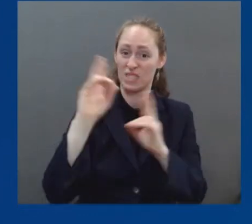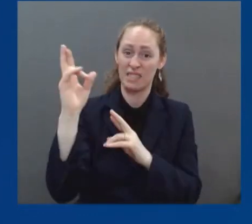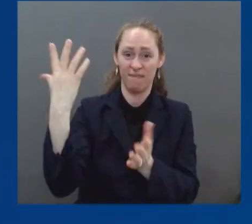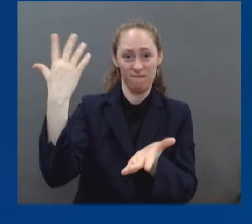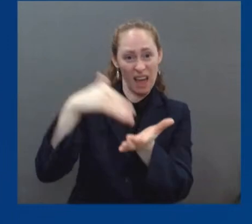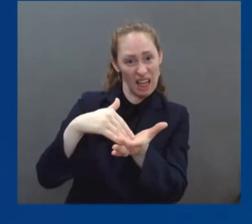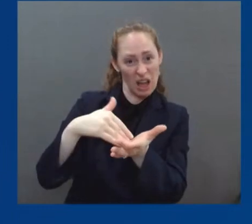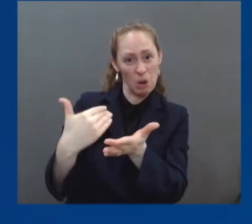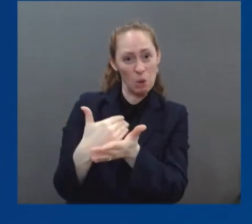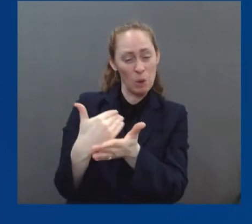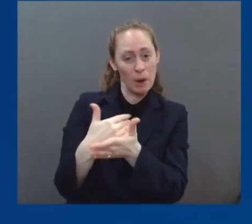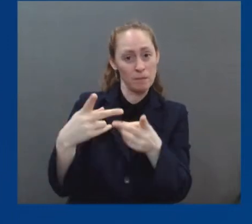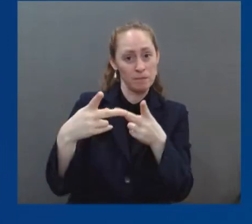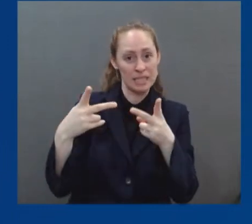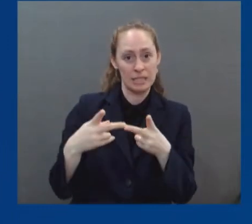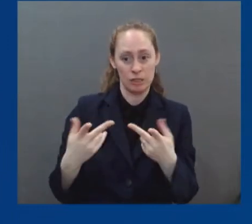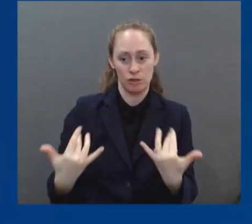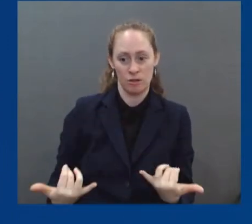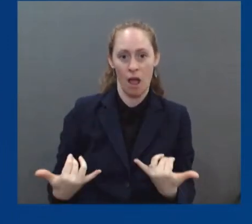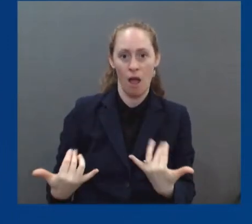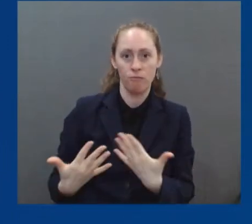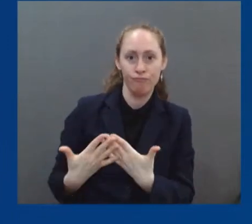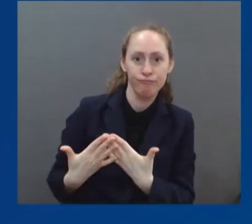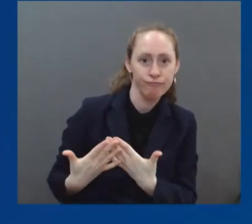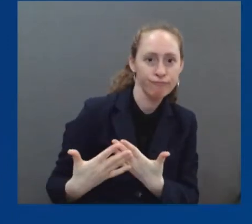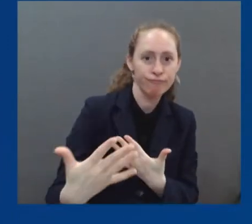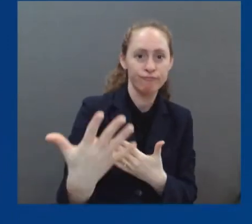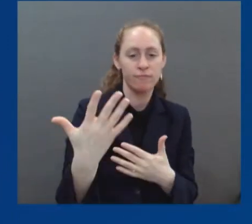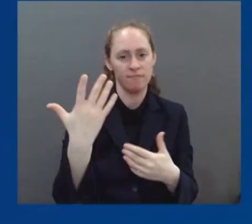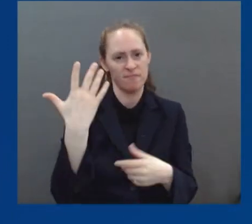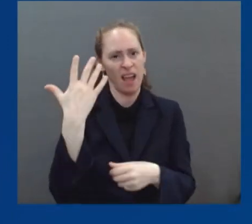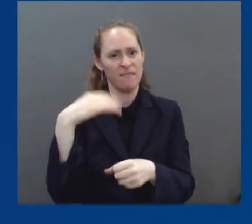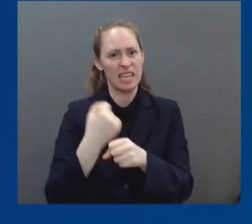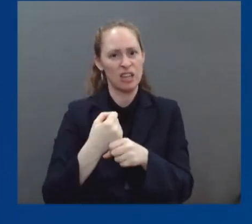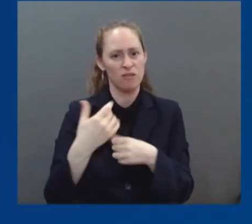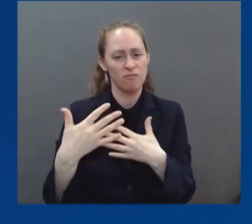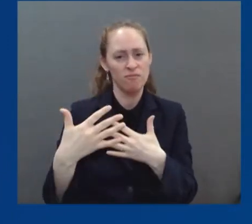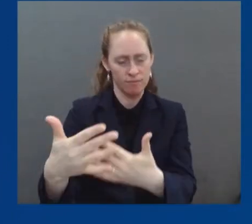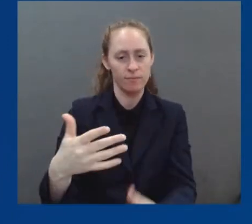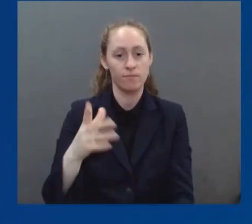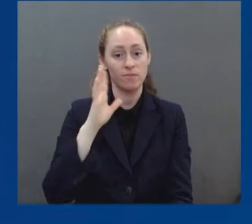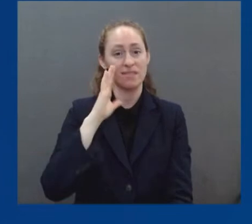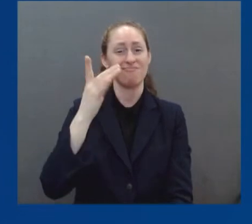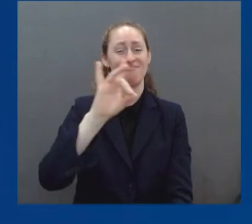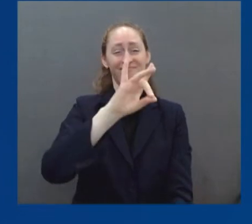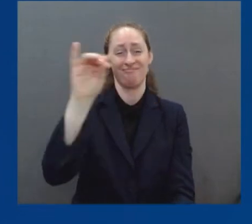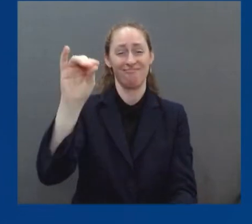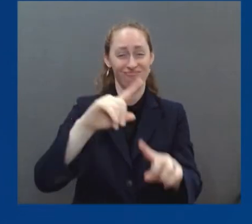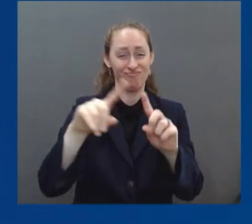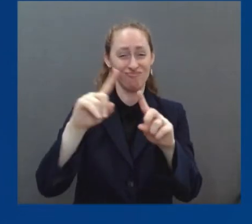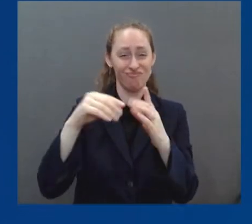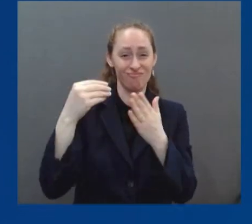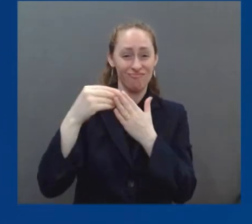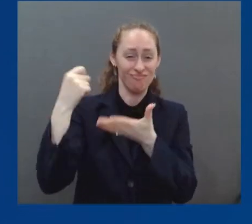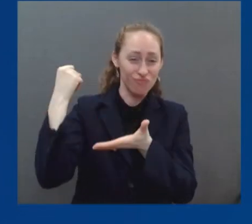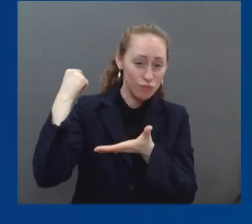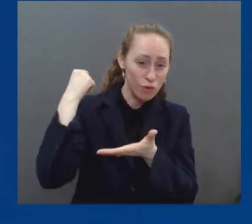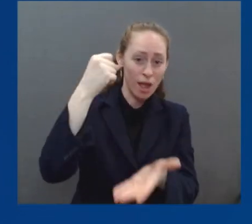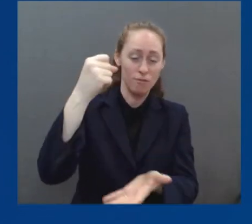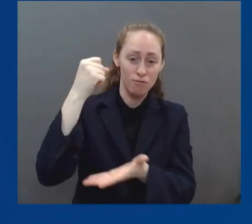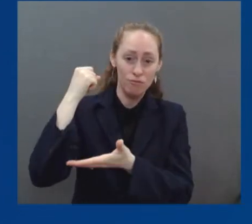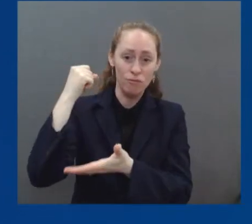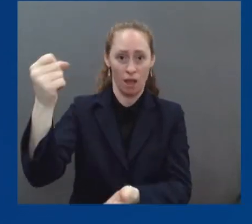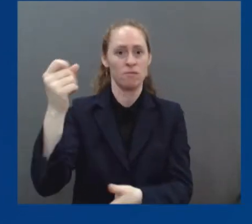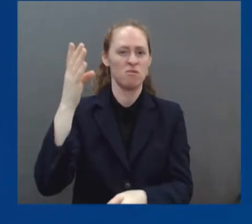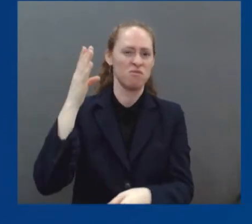80 grants to the first round of Public Health AmeriCorps programs across 32 states and territories that will allow the recruitment